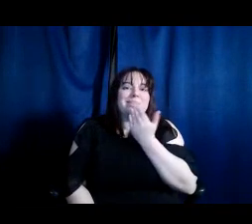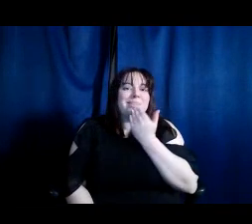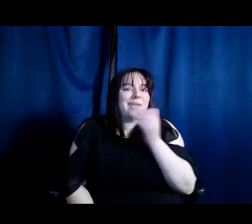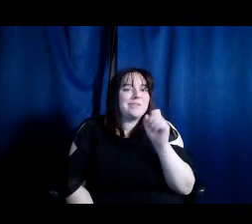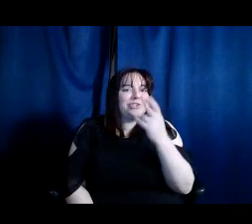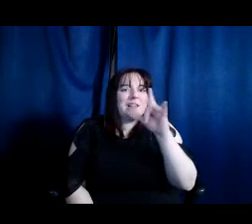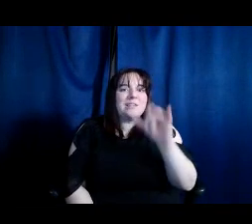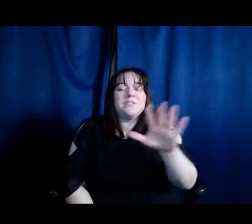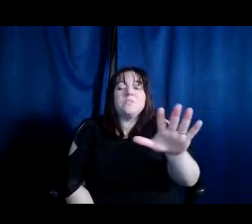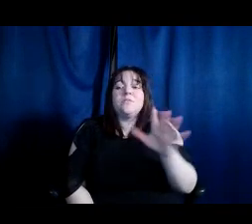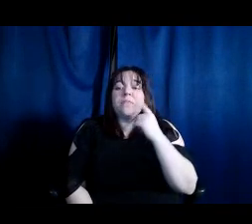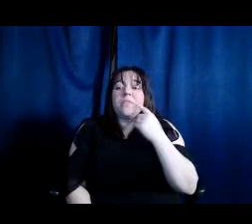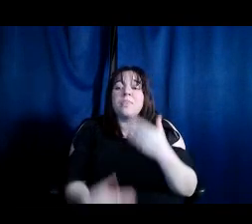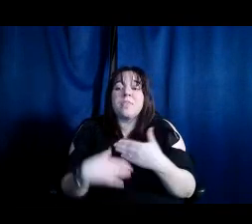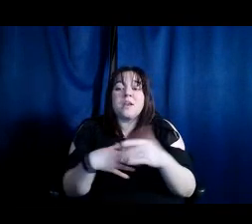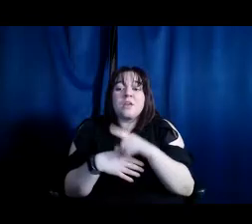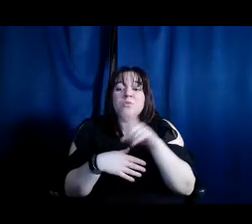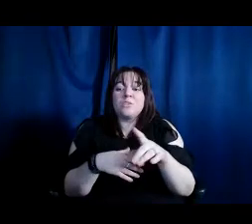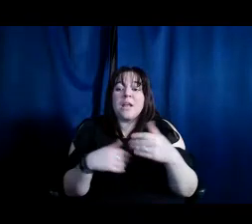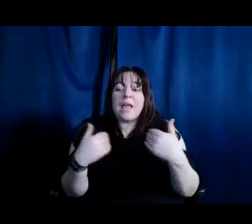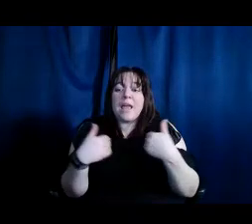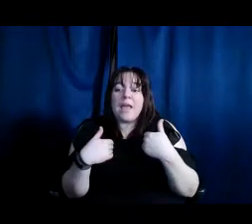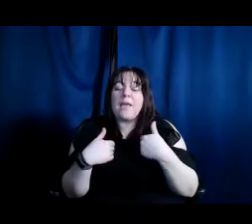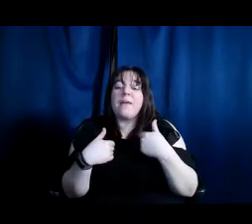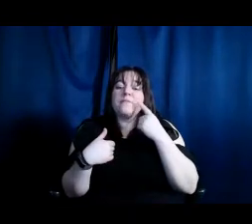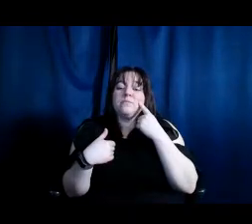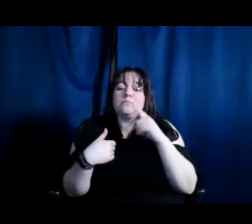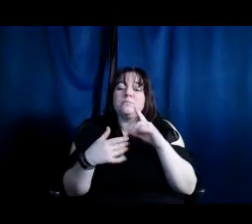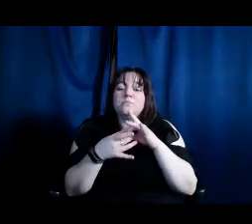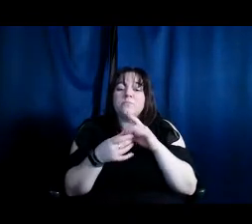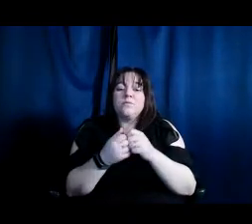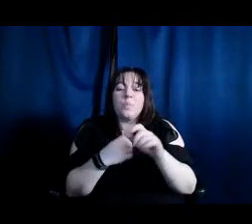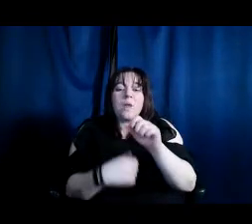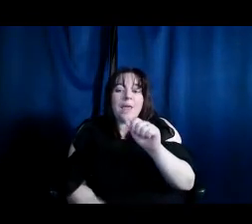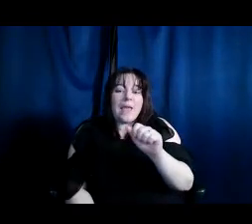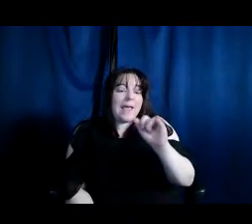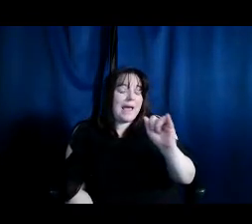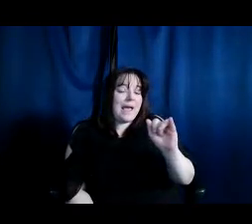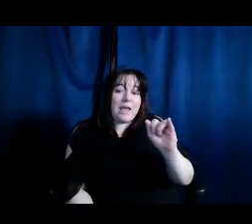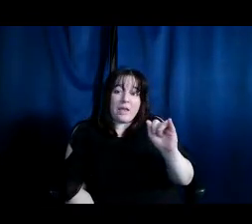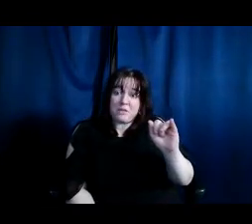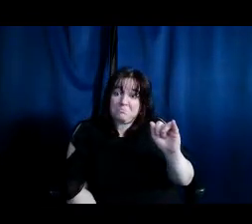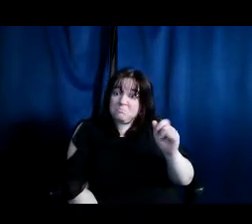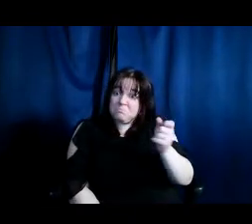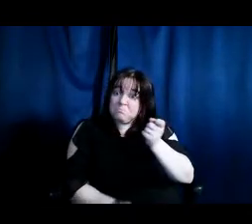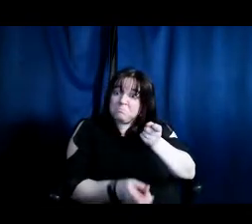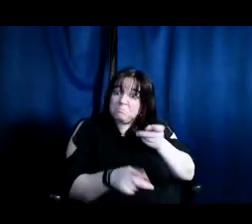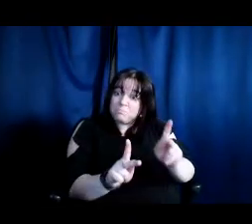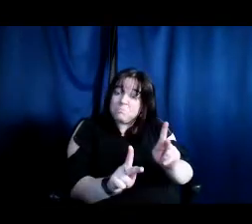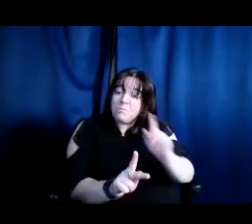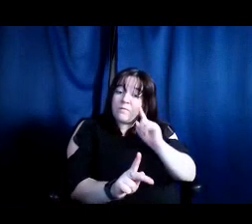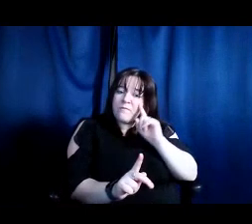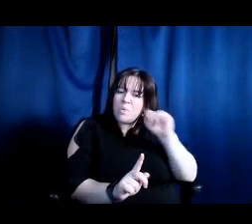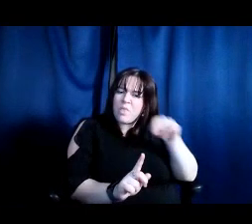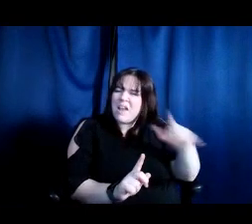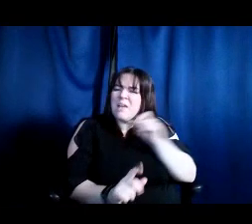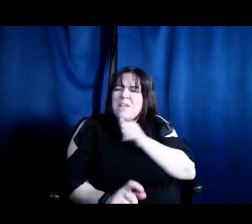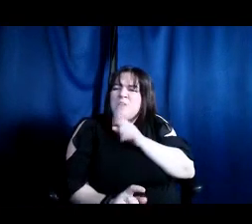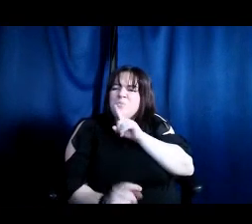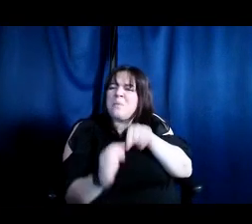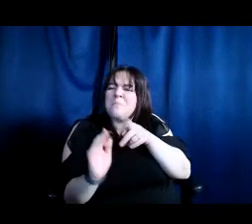have is the use of AI for converting text into plain language permissible? I'm unsure about the policy.